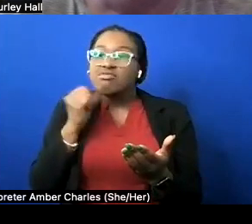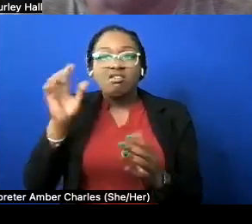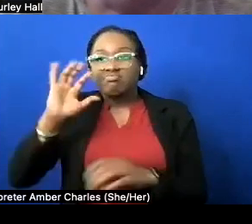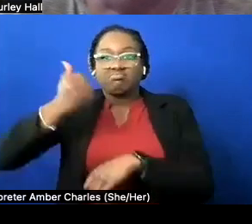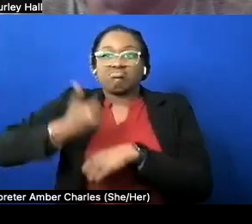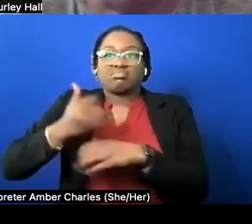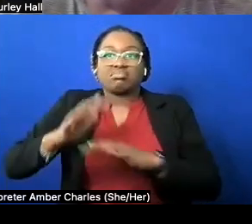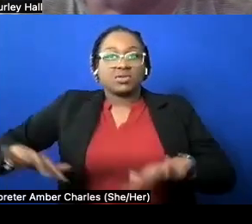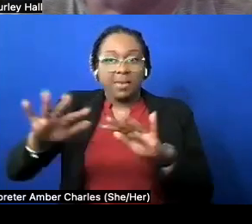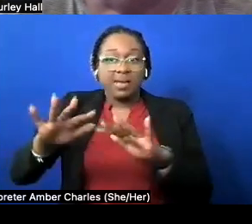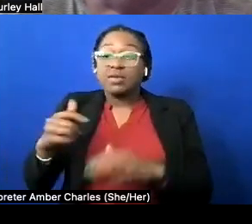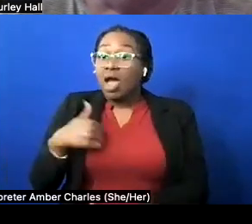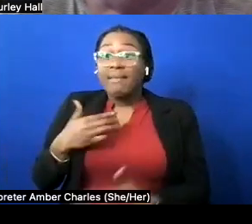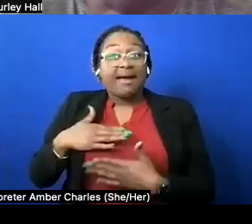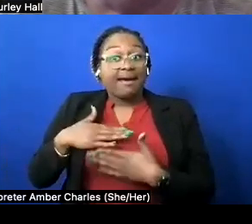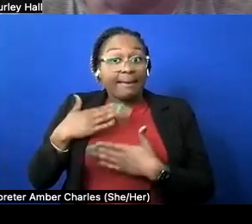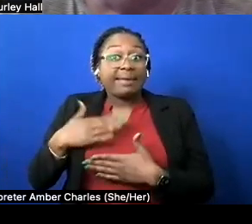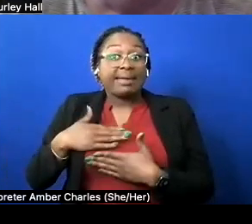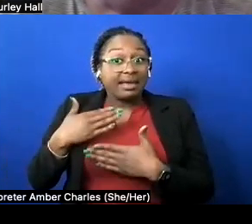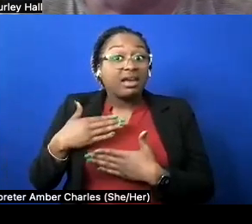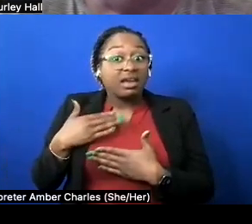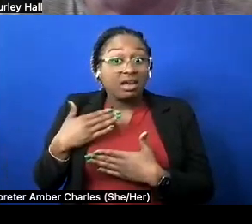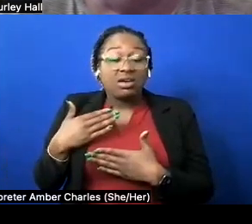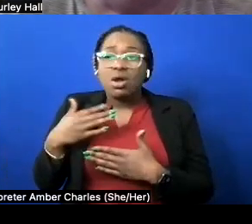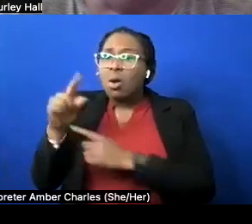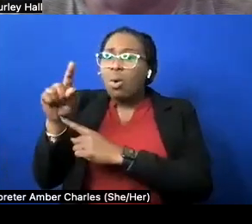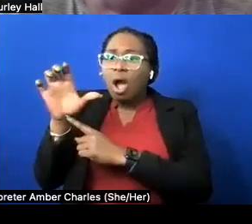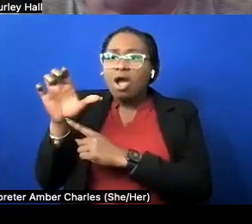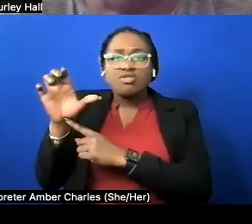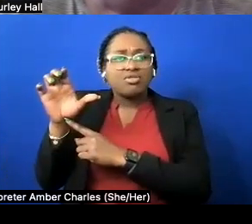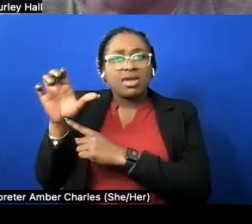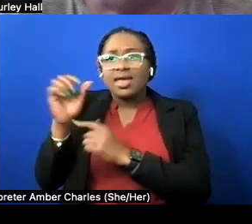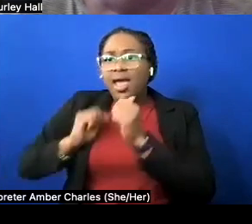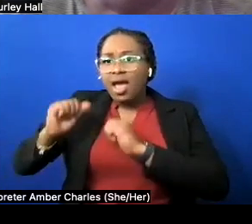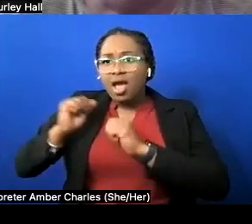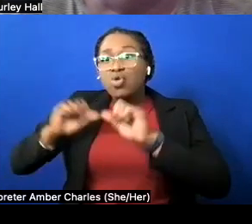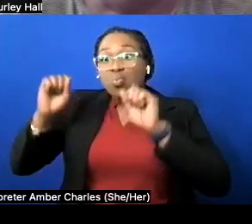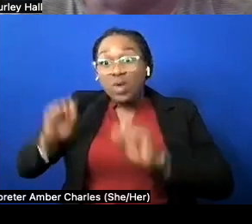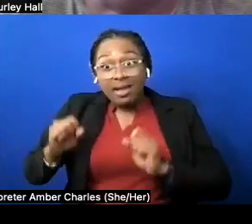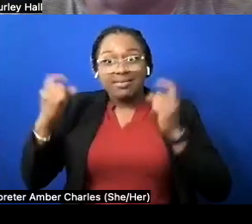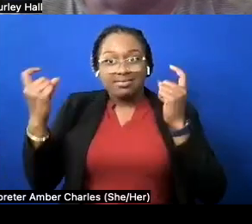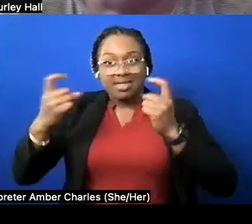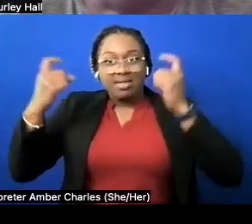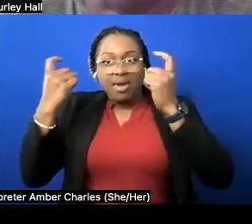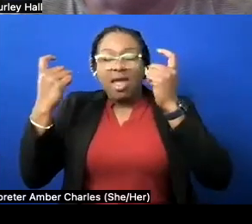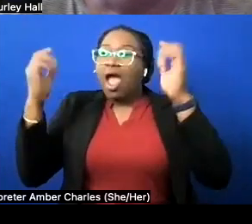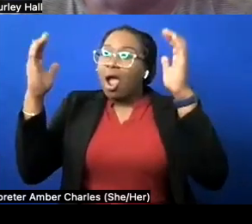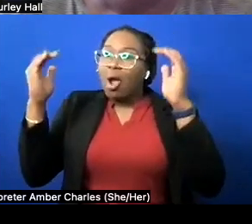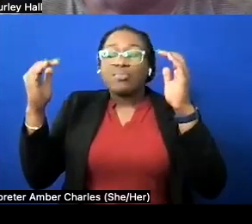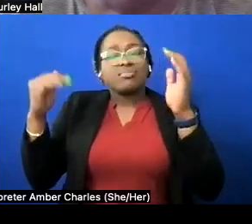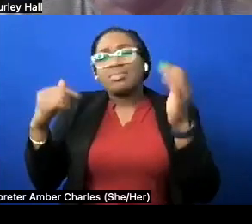so I'm so happy that there are 100 episodes to celebrate. And I hope that I just want to celebrate